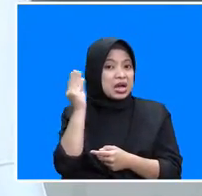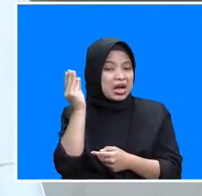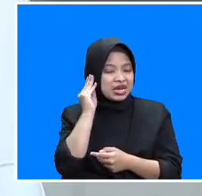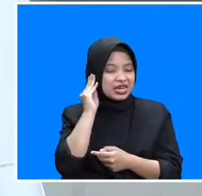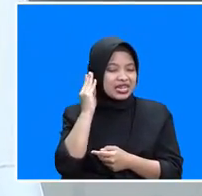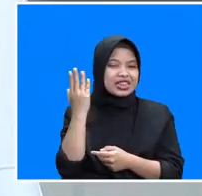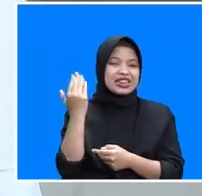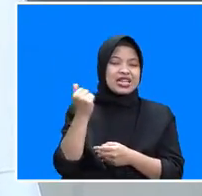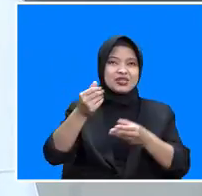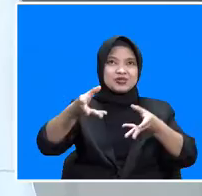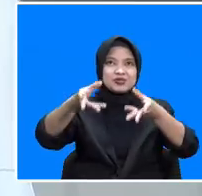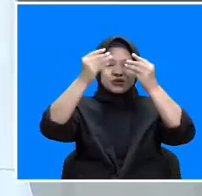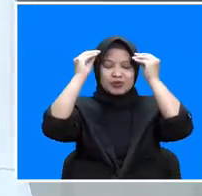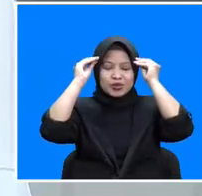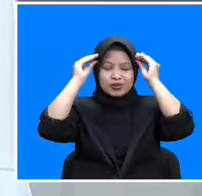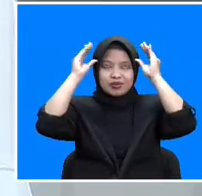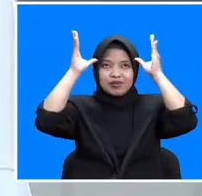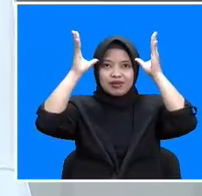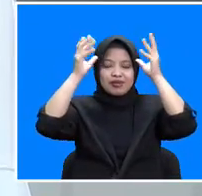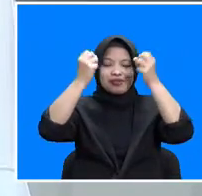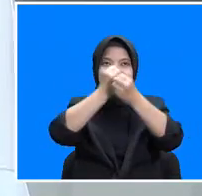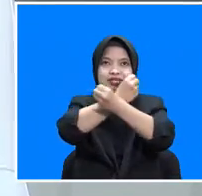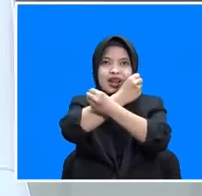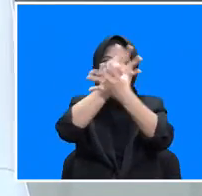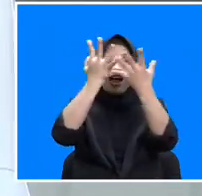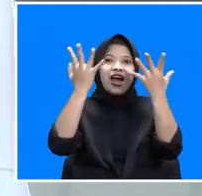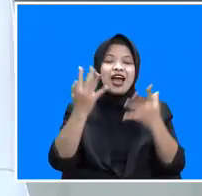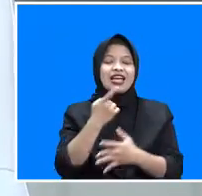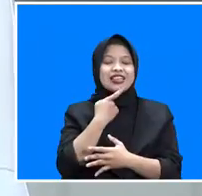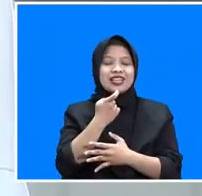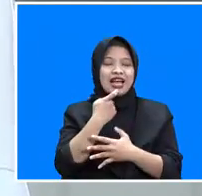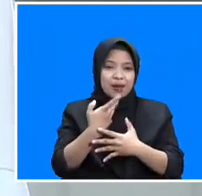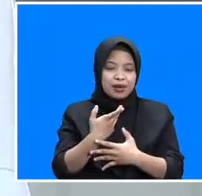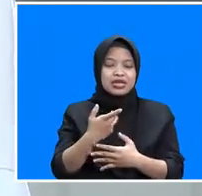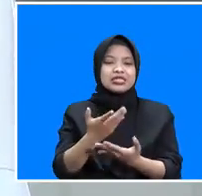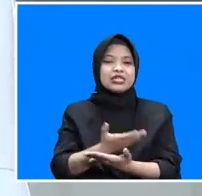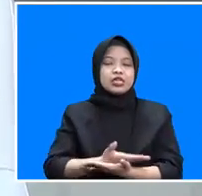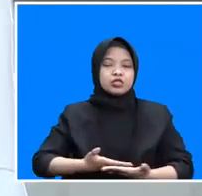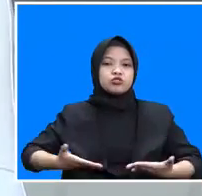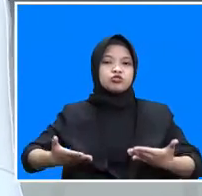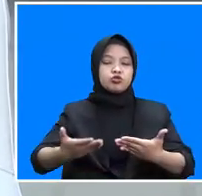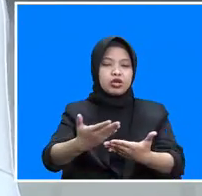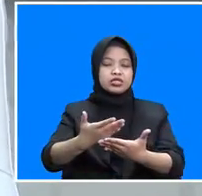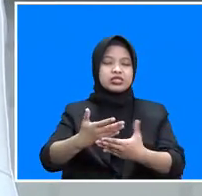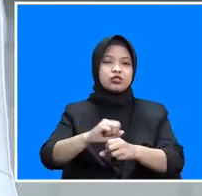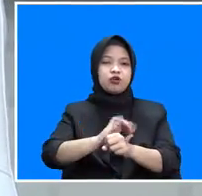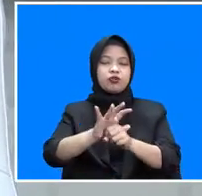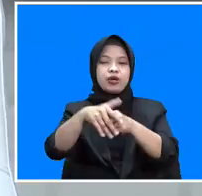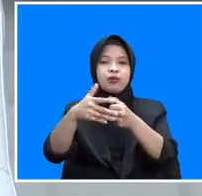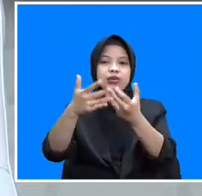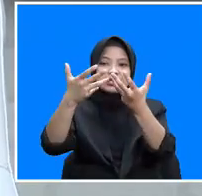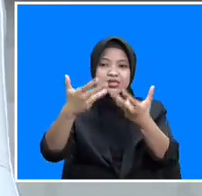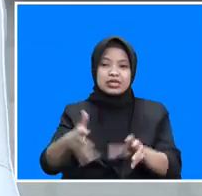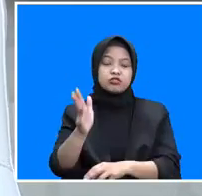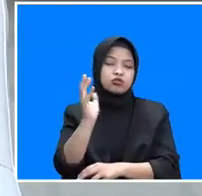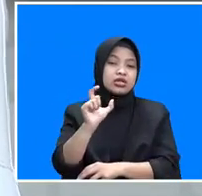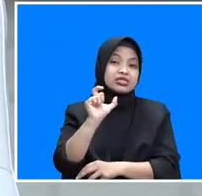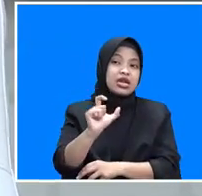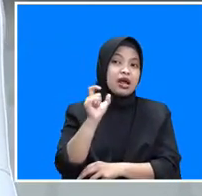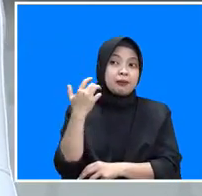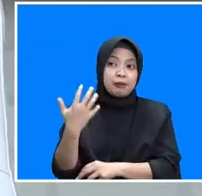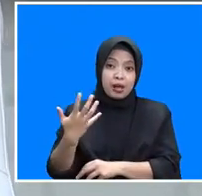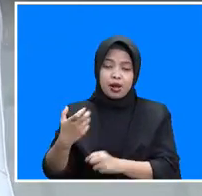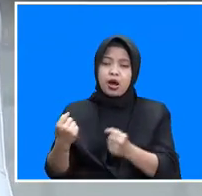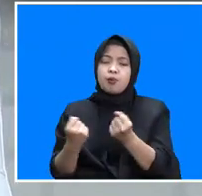guests. In tackling the situation during the pandemic, and also how to support face-to-face